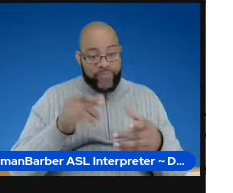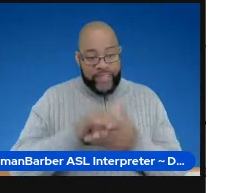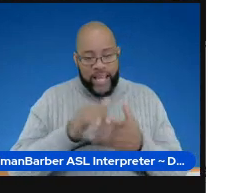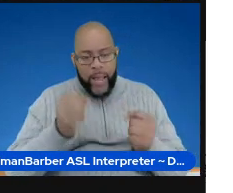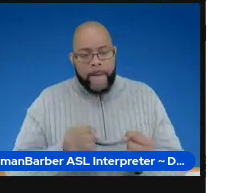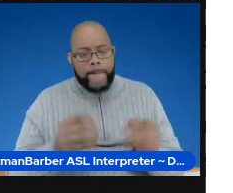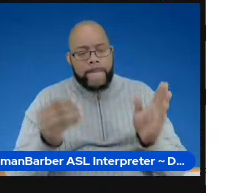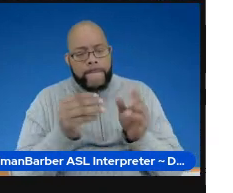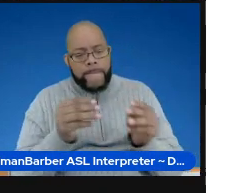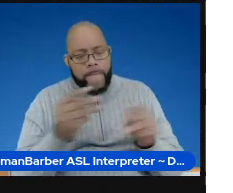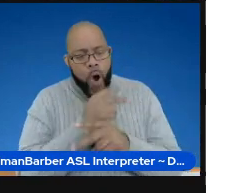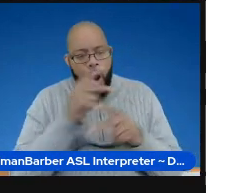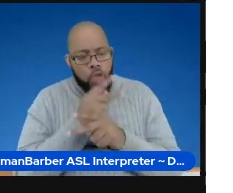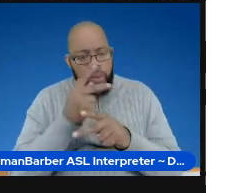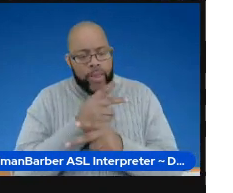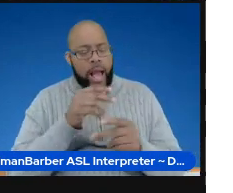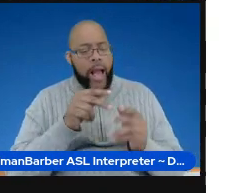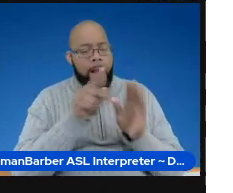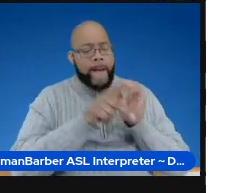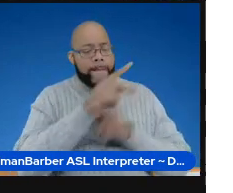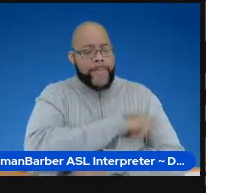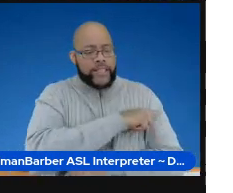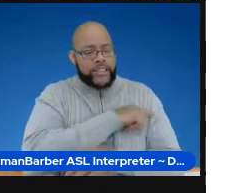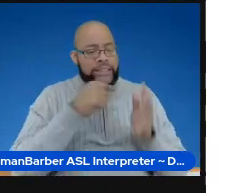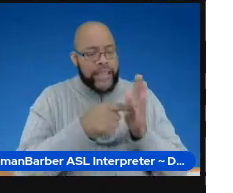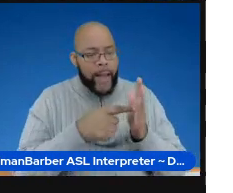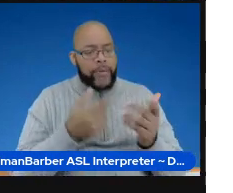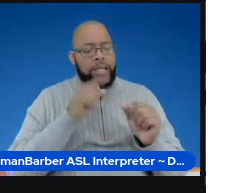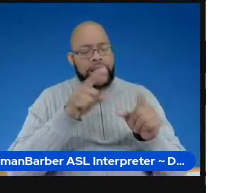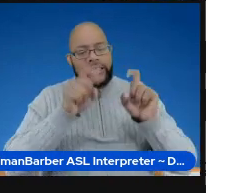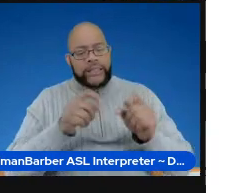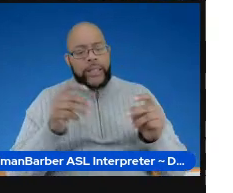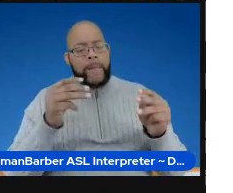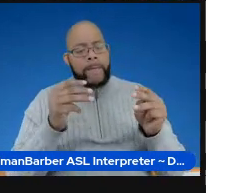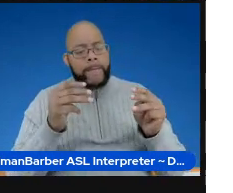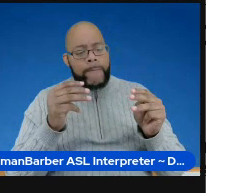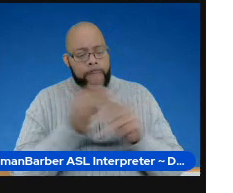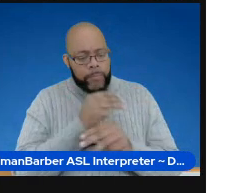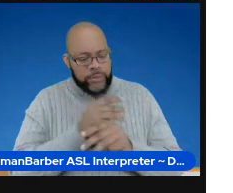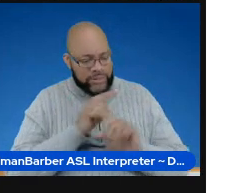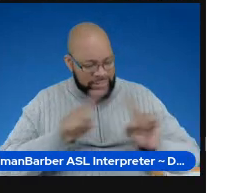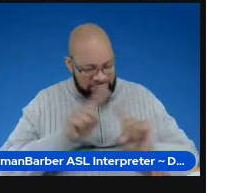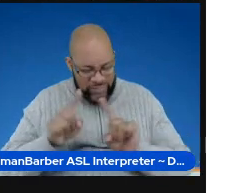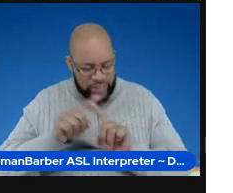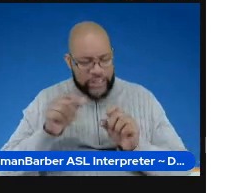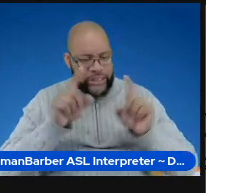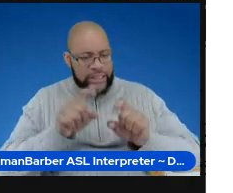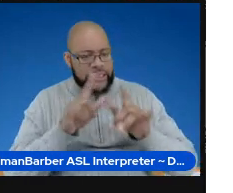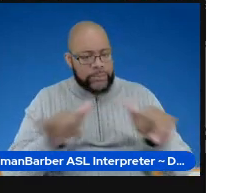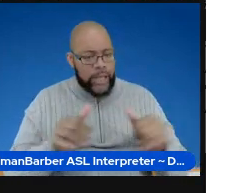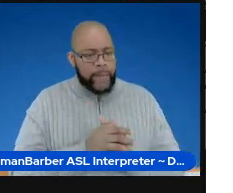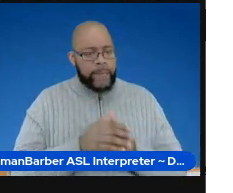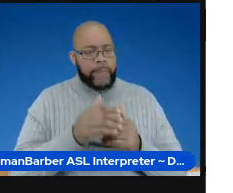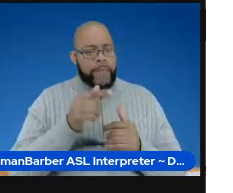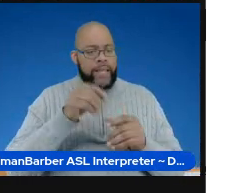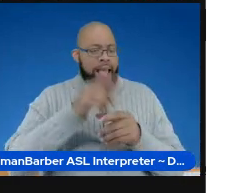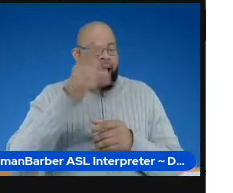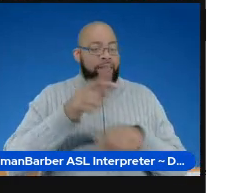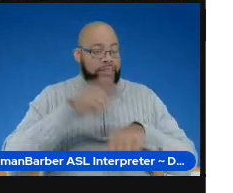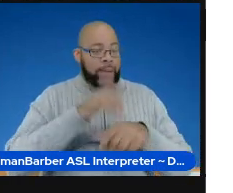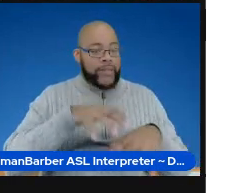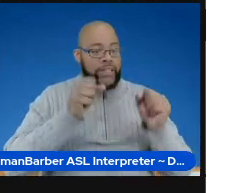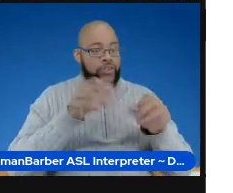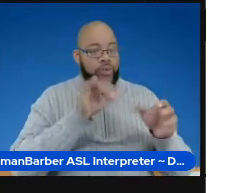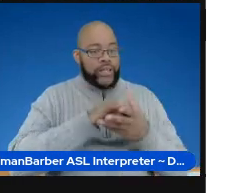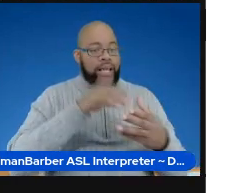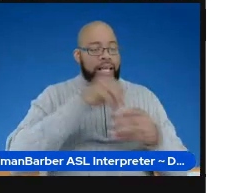multiply a patient's sample several fold and allows us to test multiple modalities simultaneously in half of the time that it would take us to do